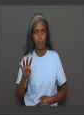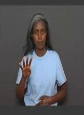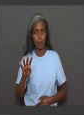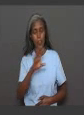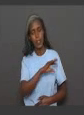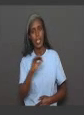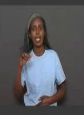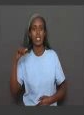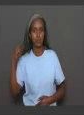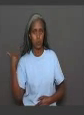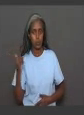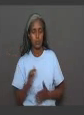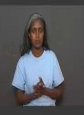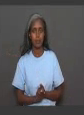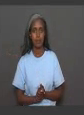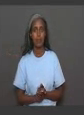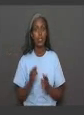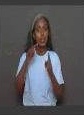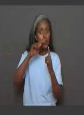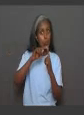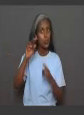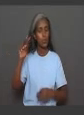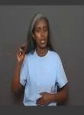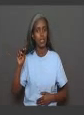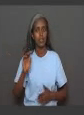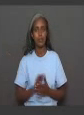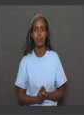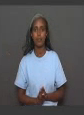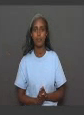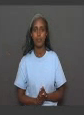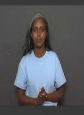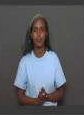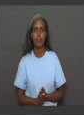4, and so on to n.